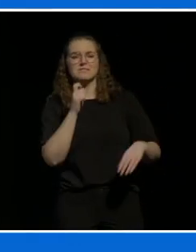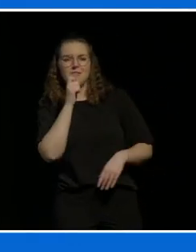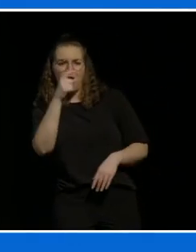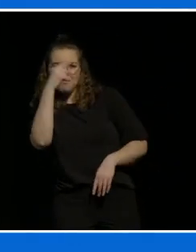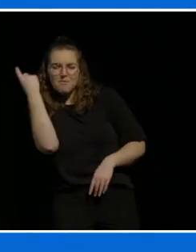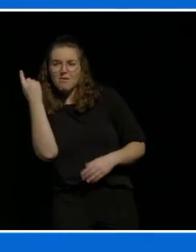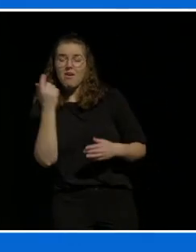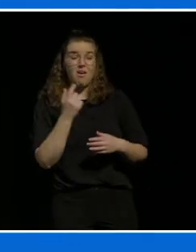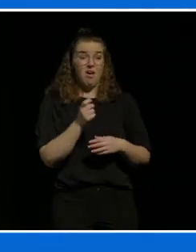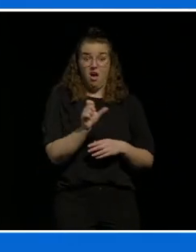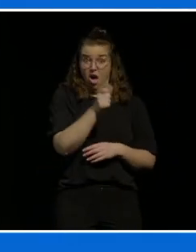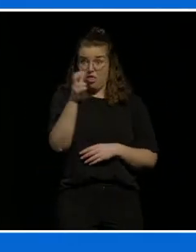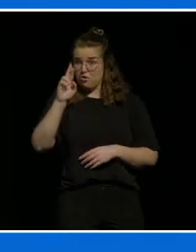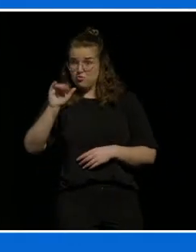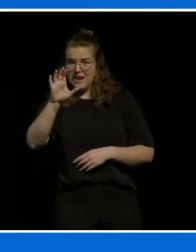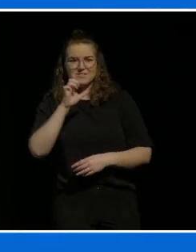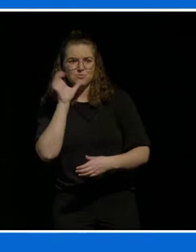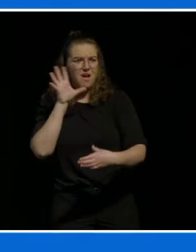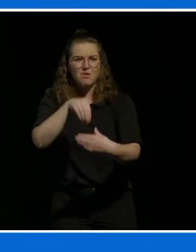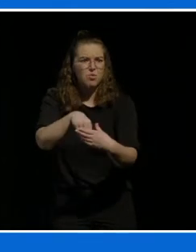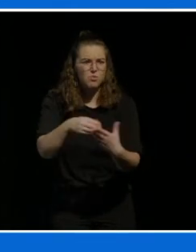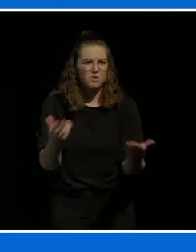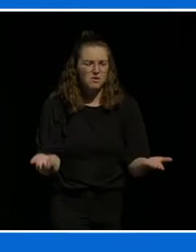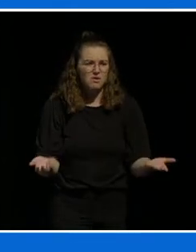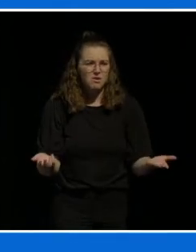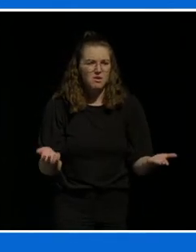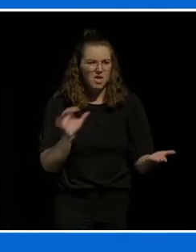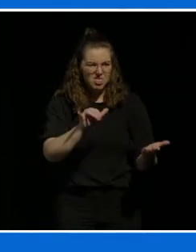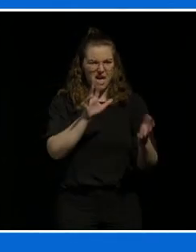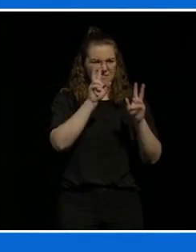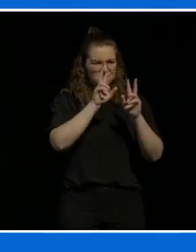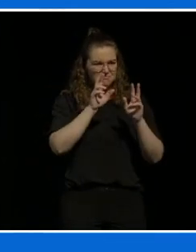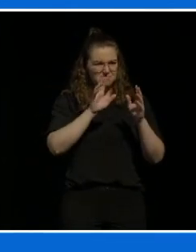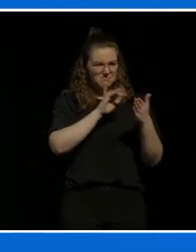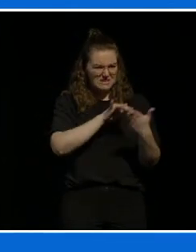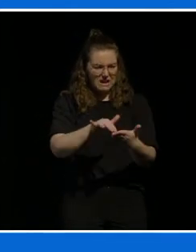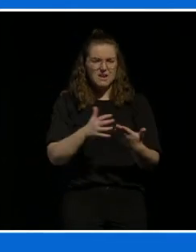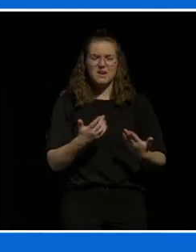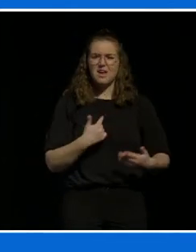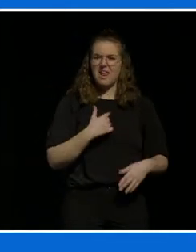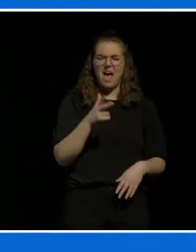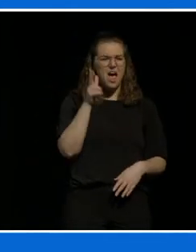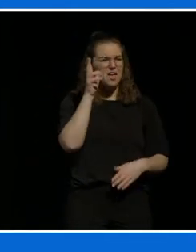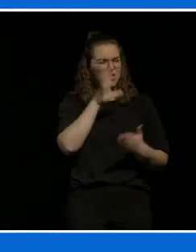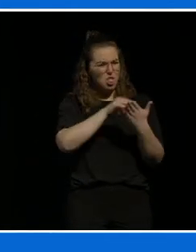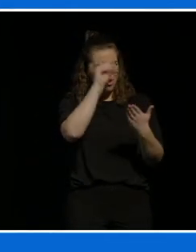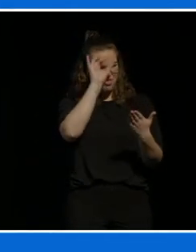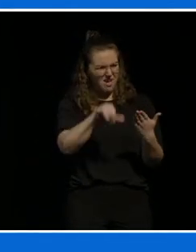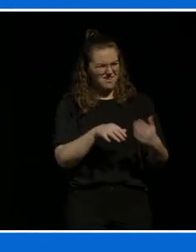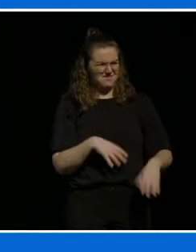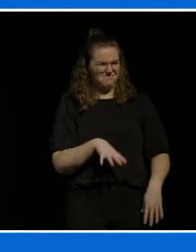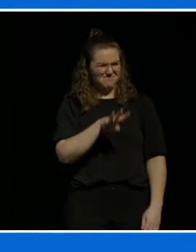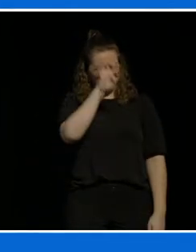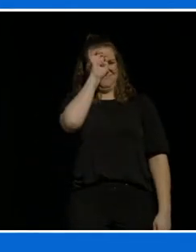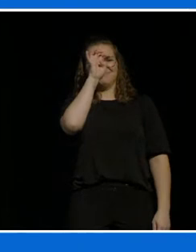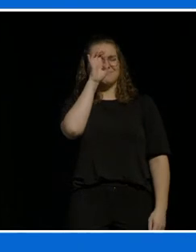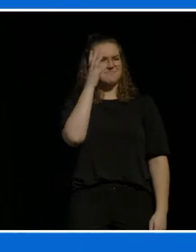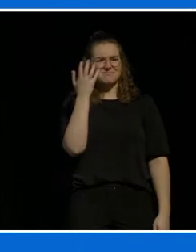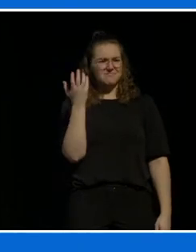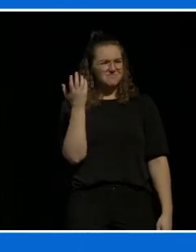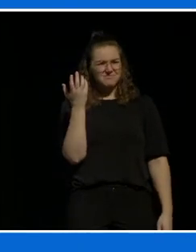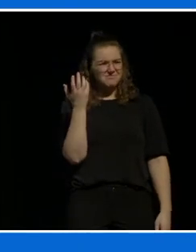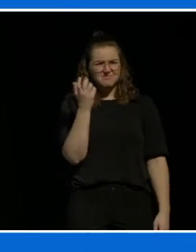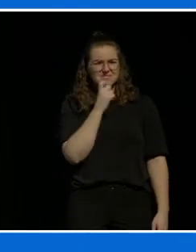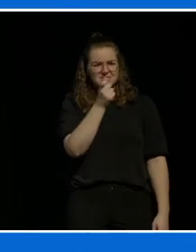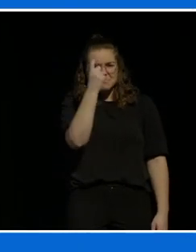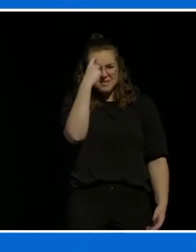No other race was included. And I remember I heard about it, and I was like, what? This makes no sense. What